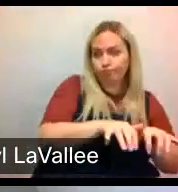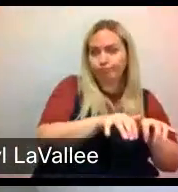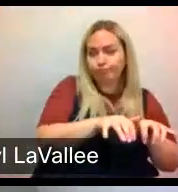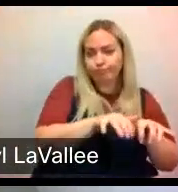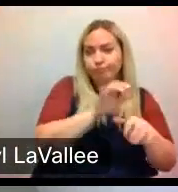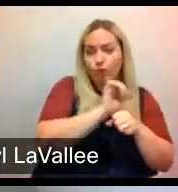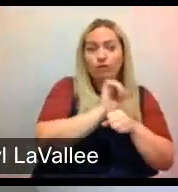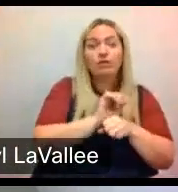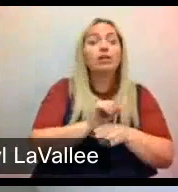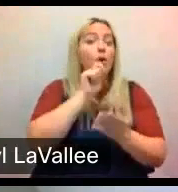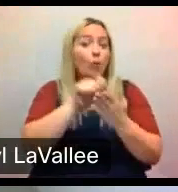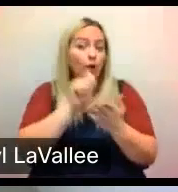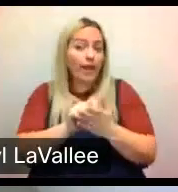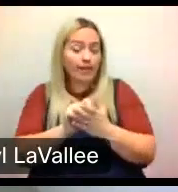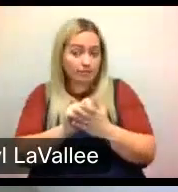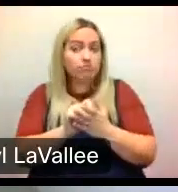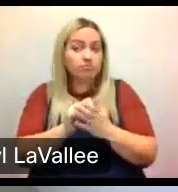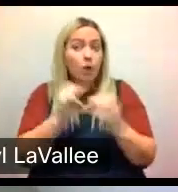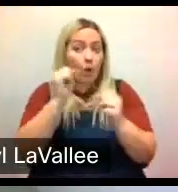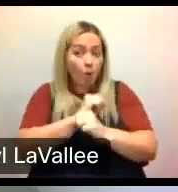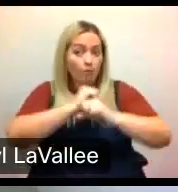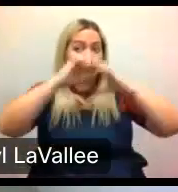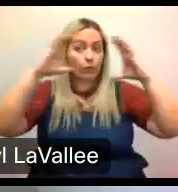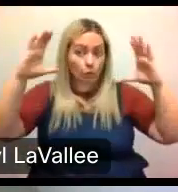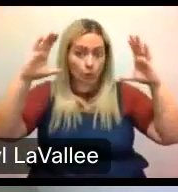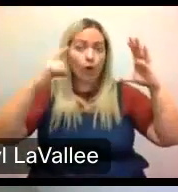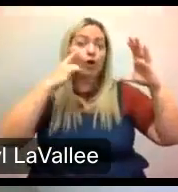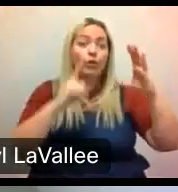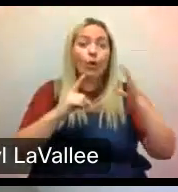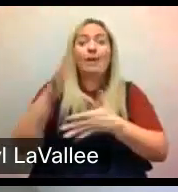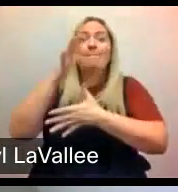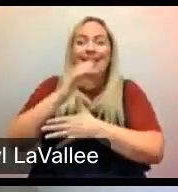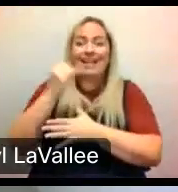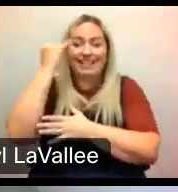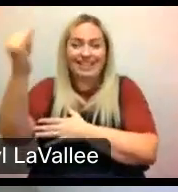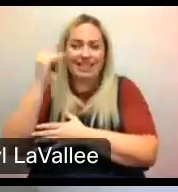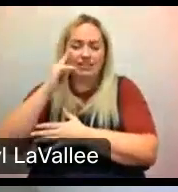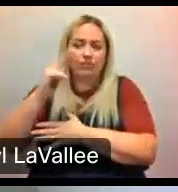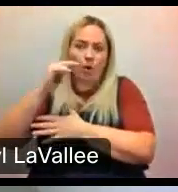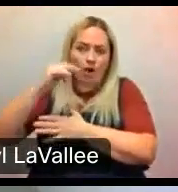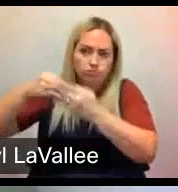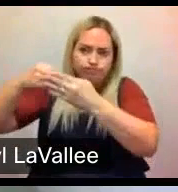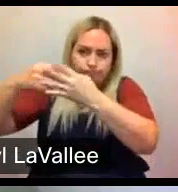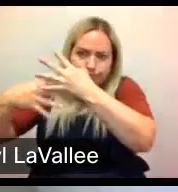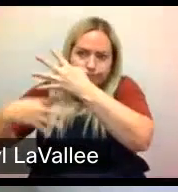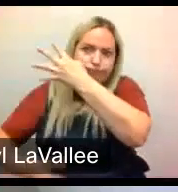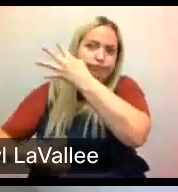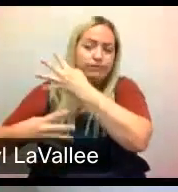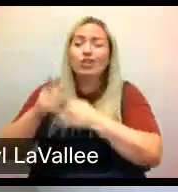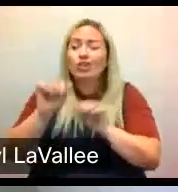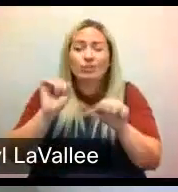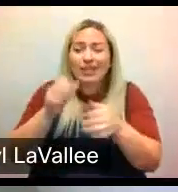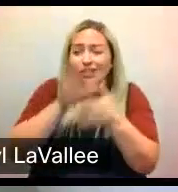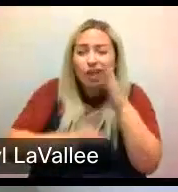written overview of the main ideas of a larger work. And by larger work, this could be anything. It could be a chapter